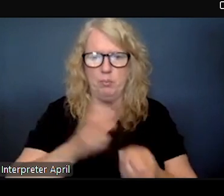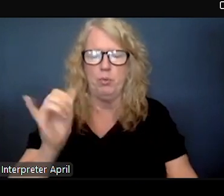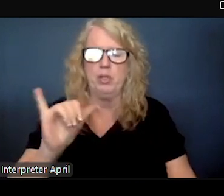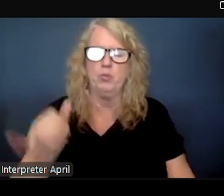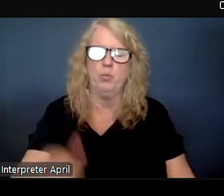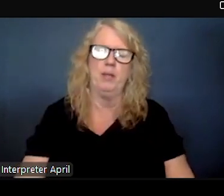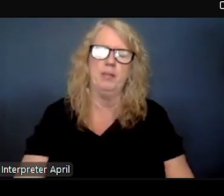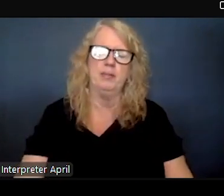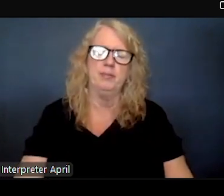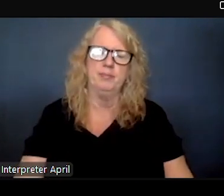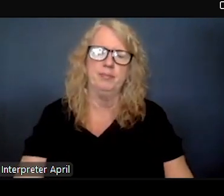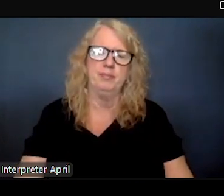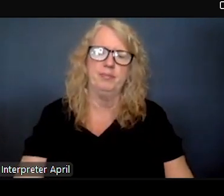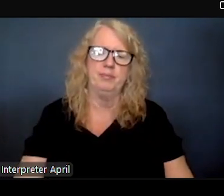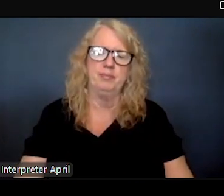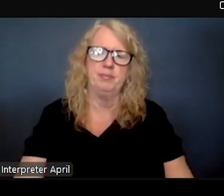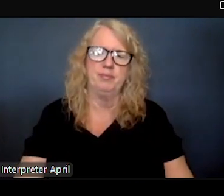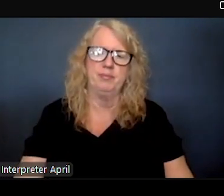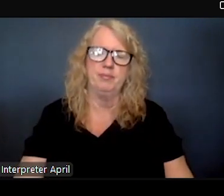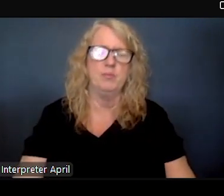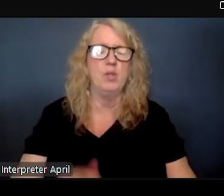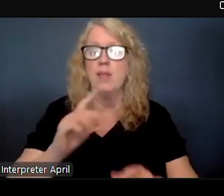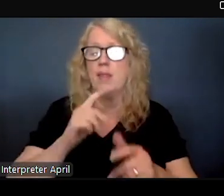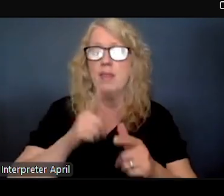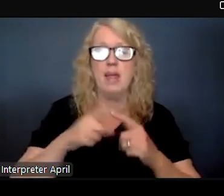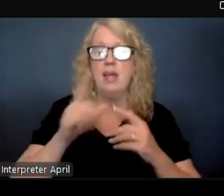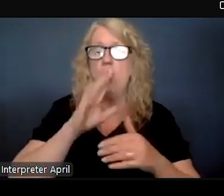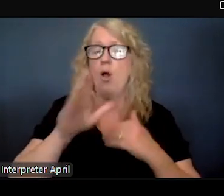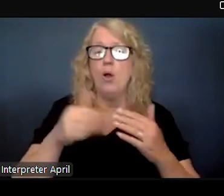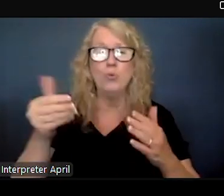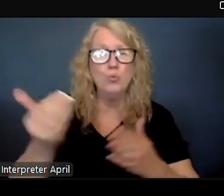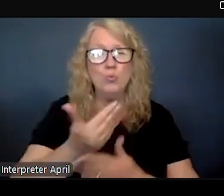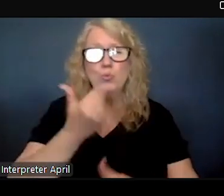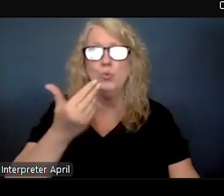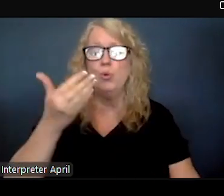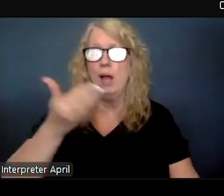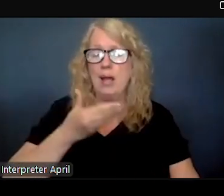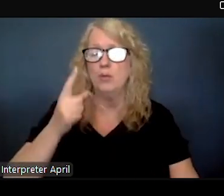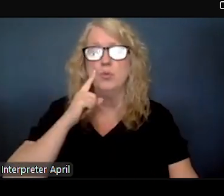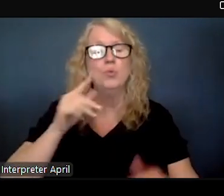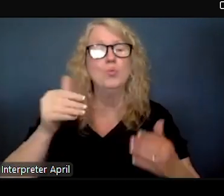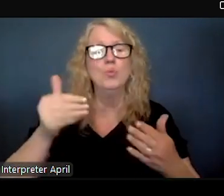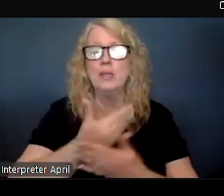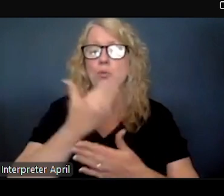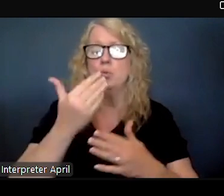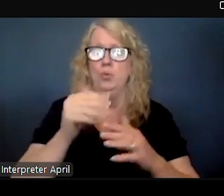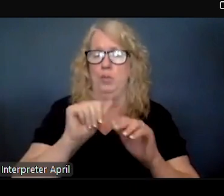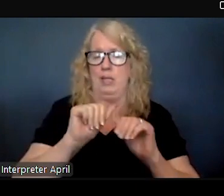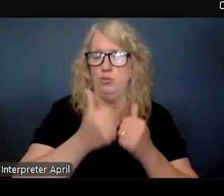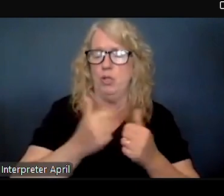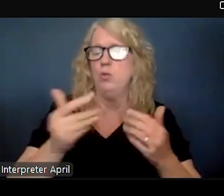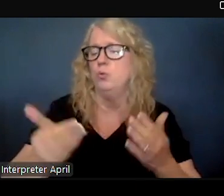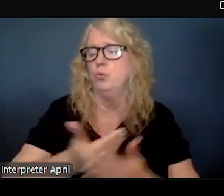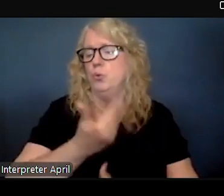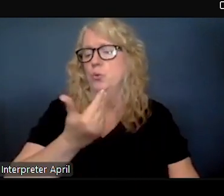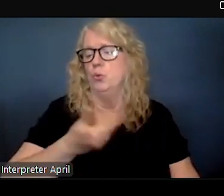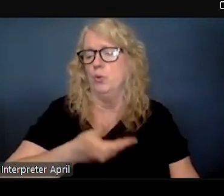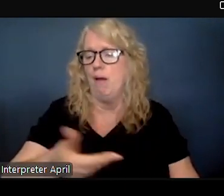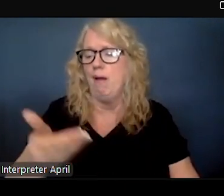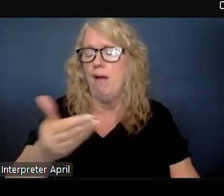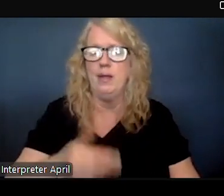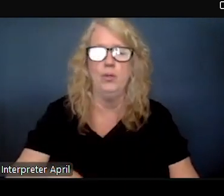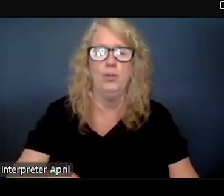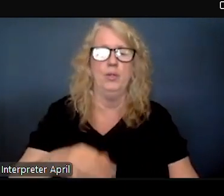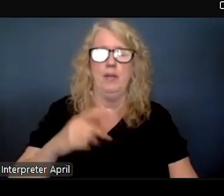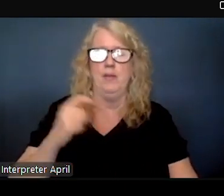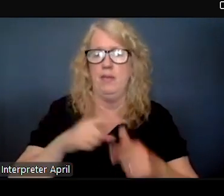well. And then all of our new hires do go to like new agency, new hire. And